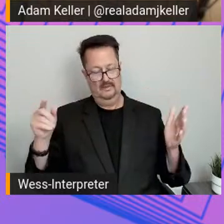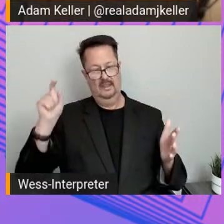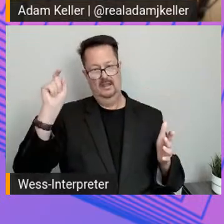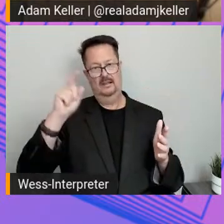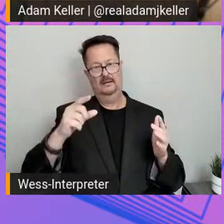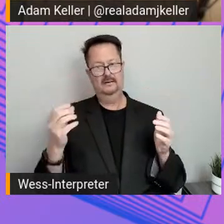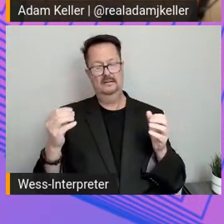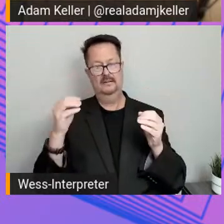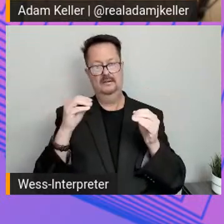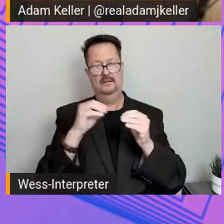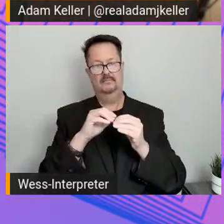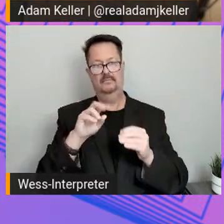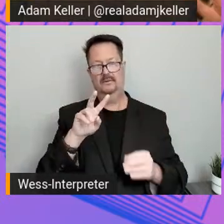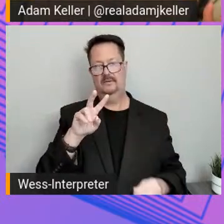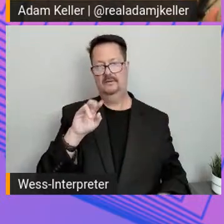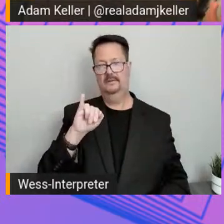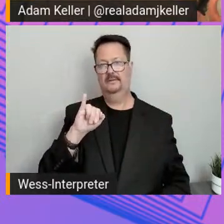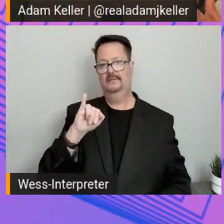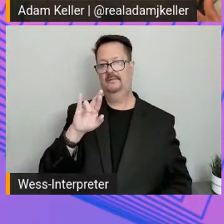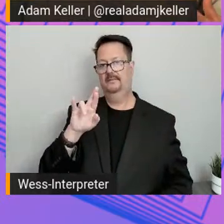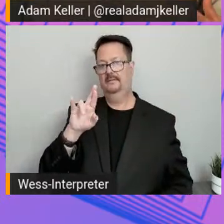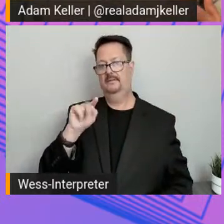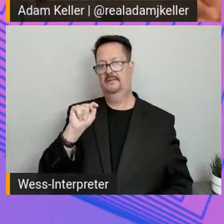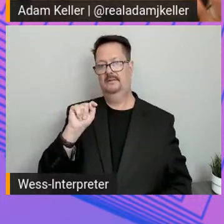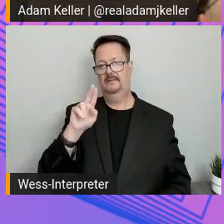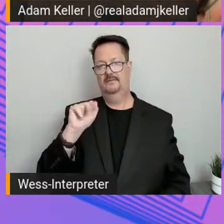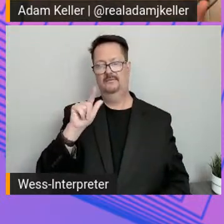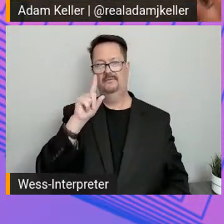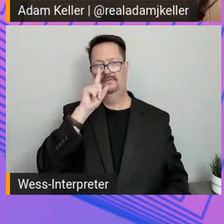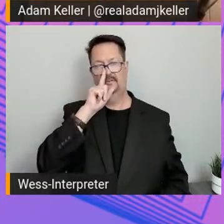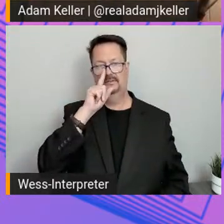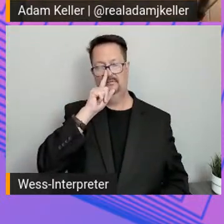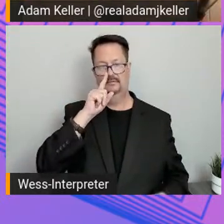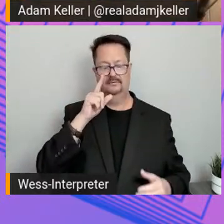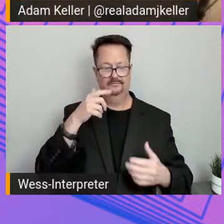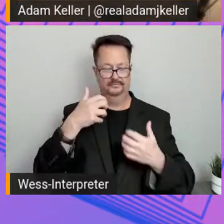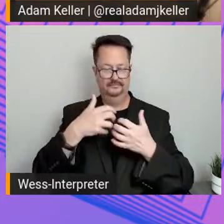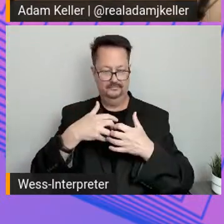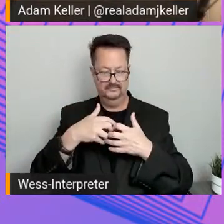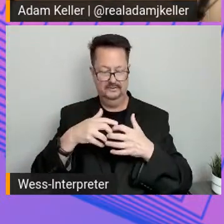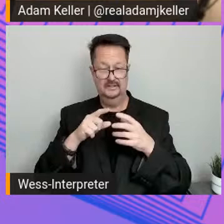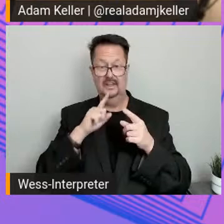virtual machines, more hardware to support the containers as they scale out.